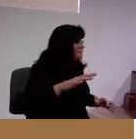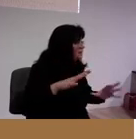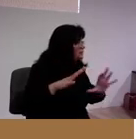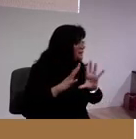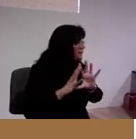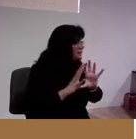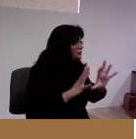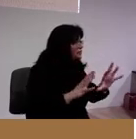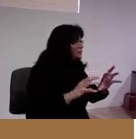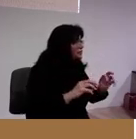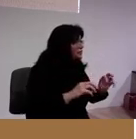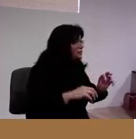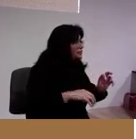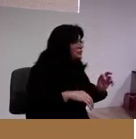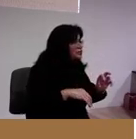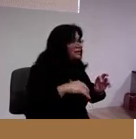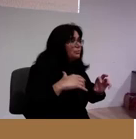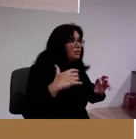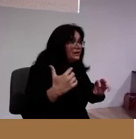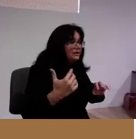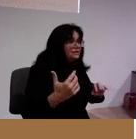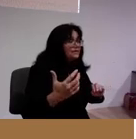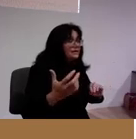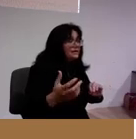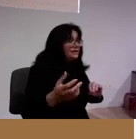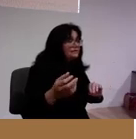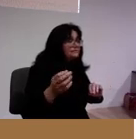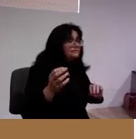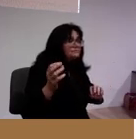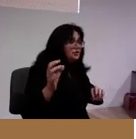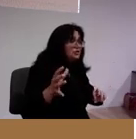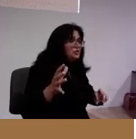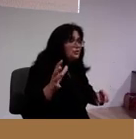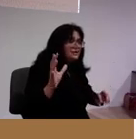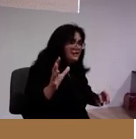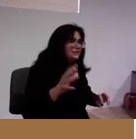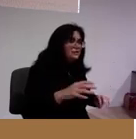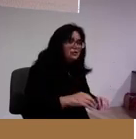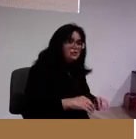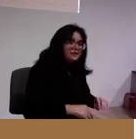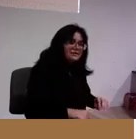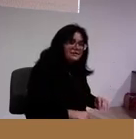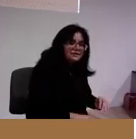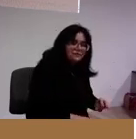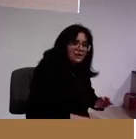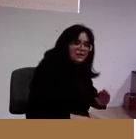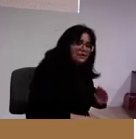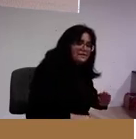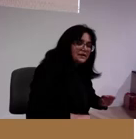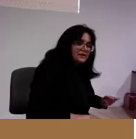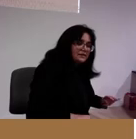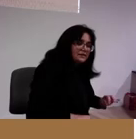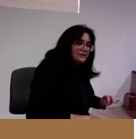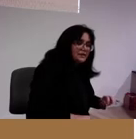example of taking traditional knowledge and applying it in new and innovative contexts.